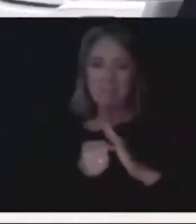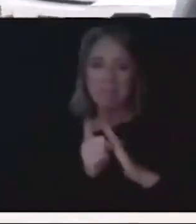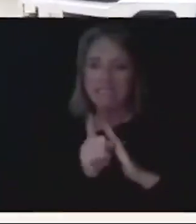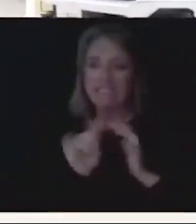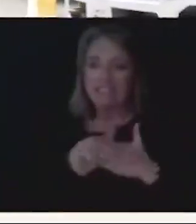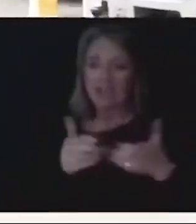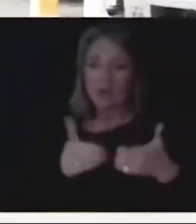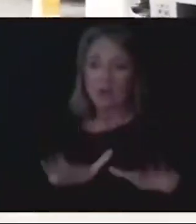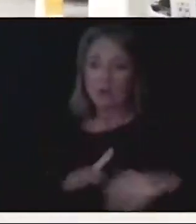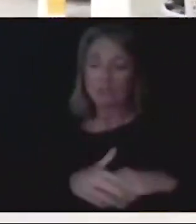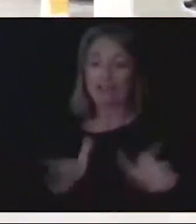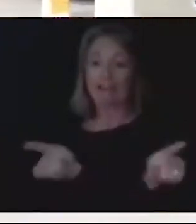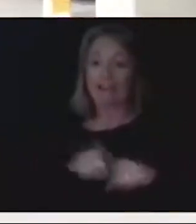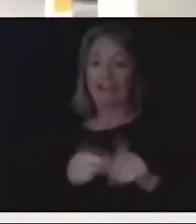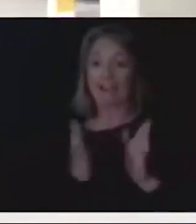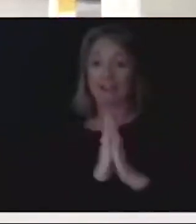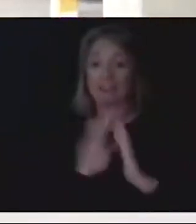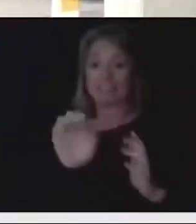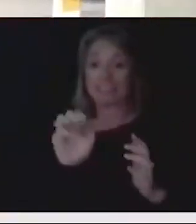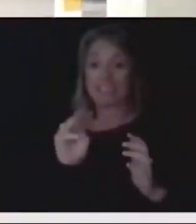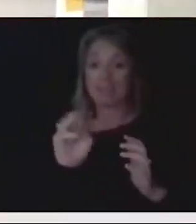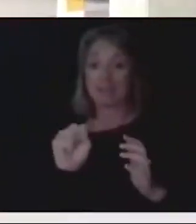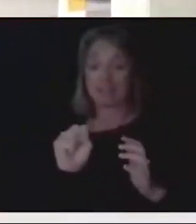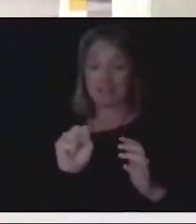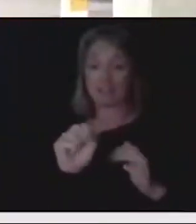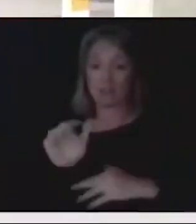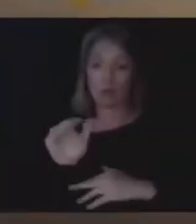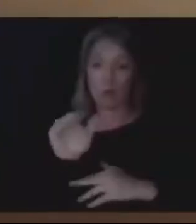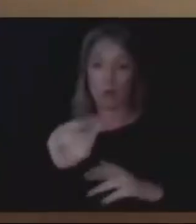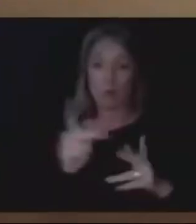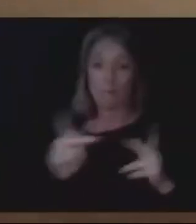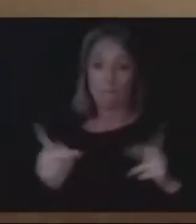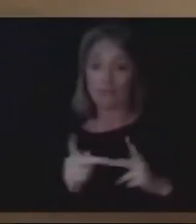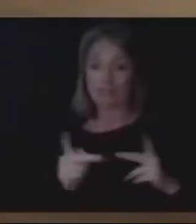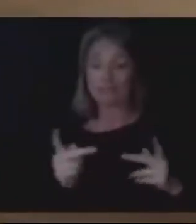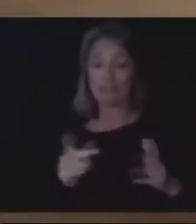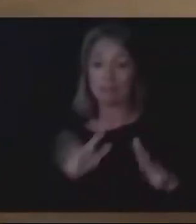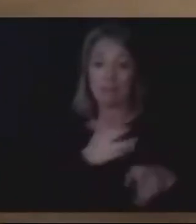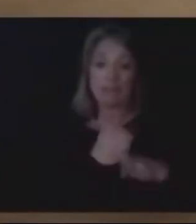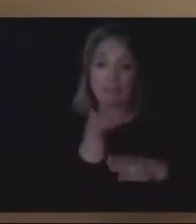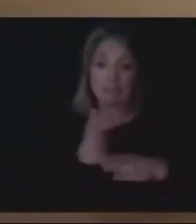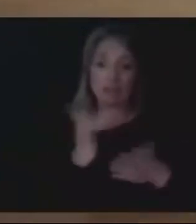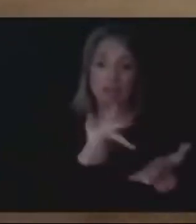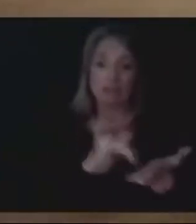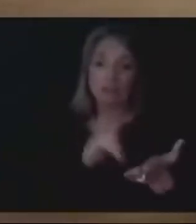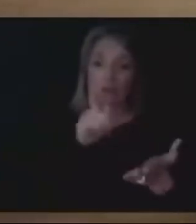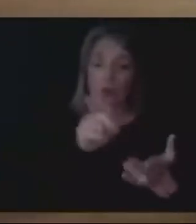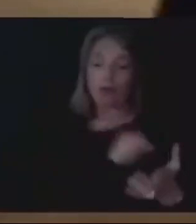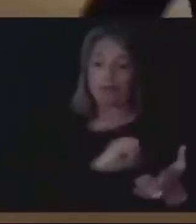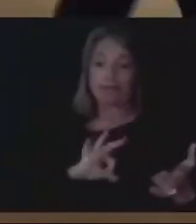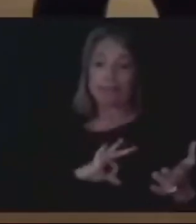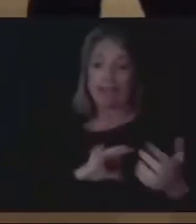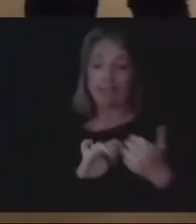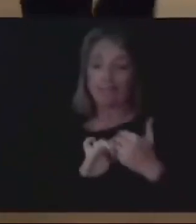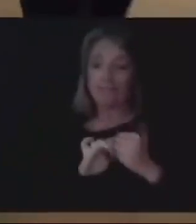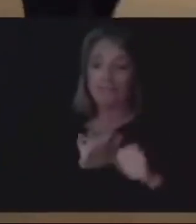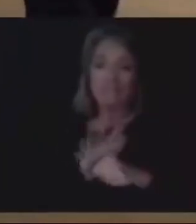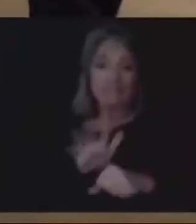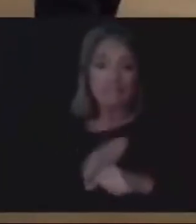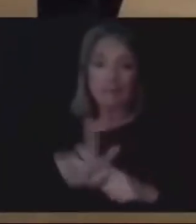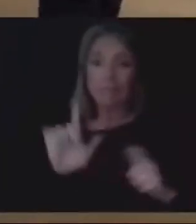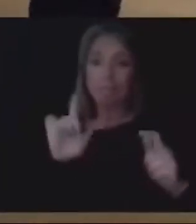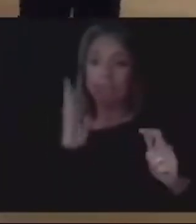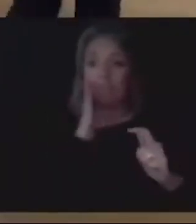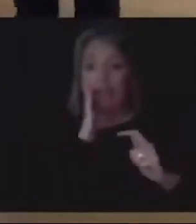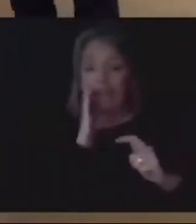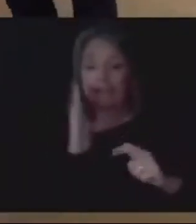EMS to make a decision. Do you take them to a place, it might be a specialty center, who's got a staff crunch, bed capacity issue? What is